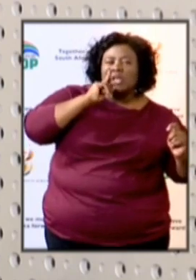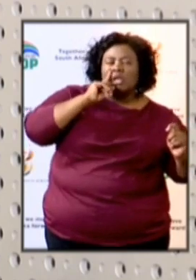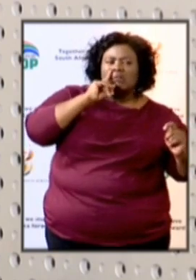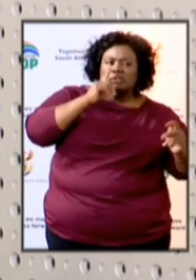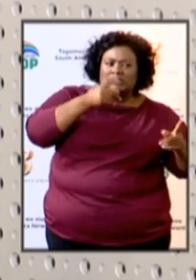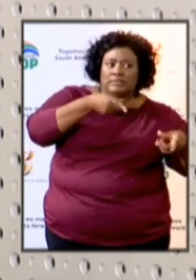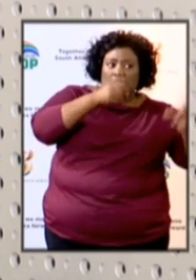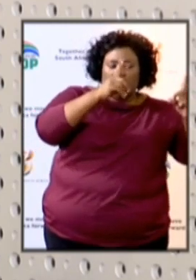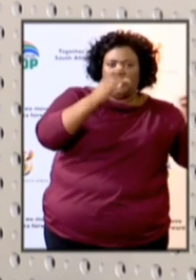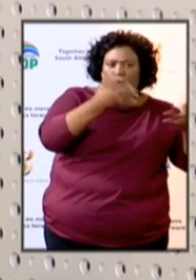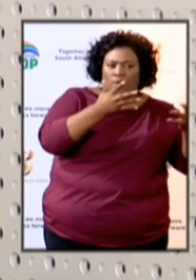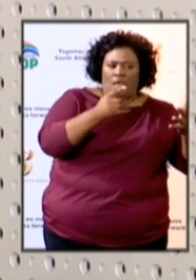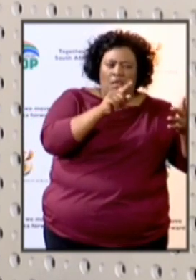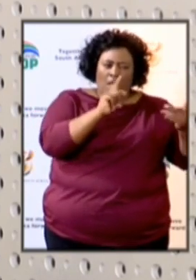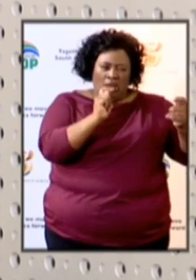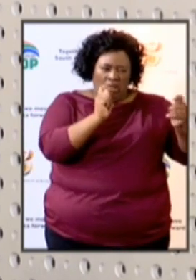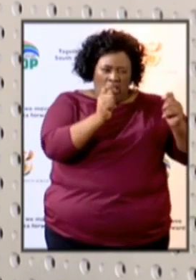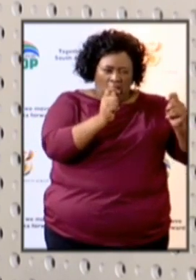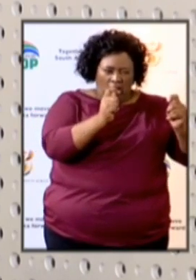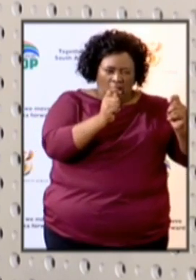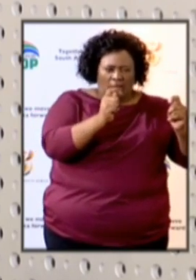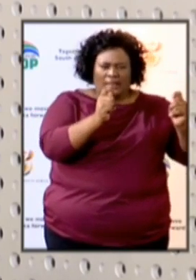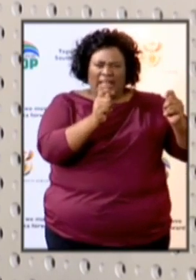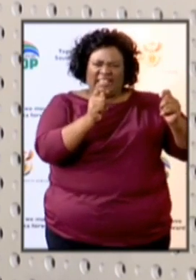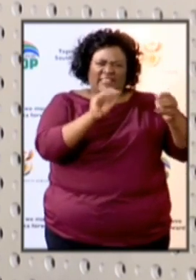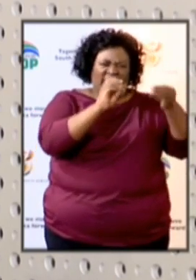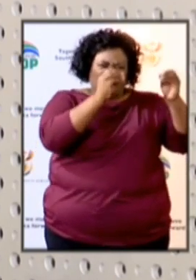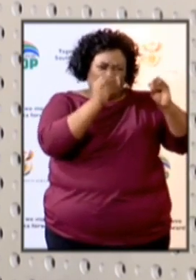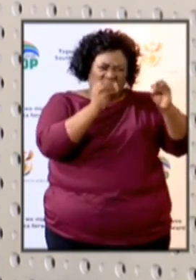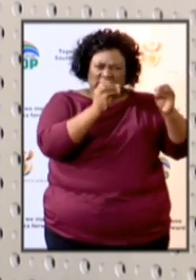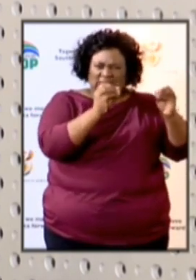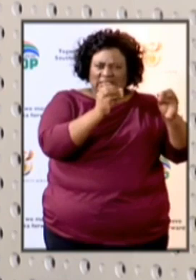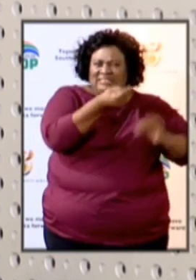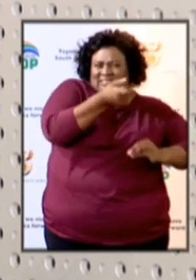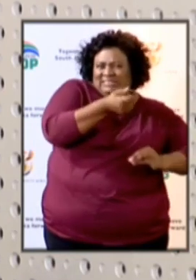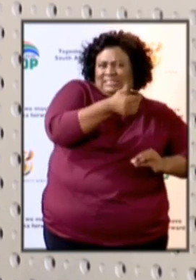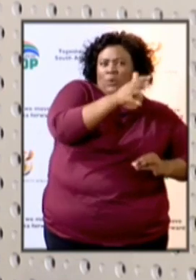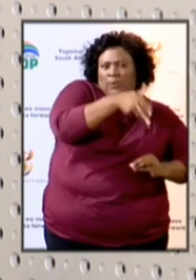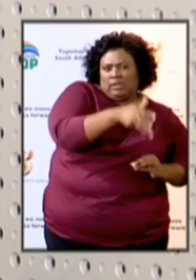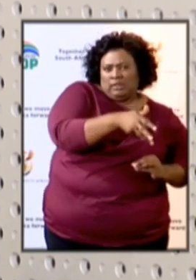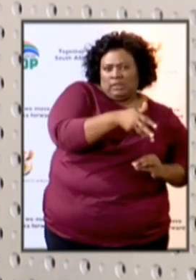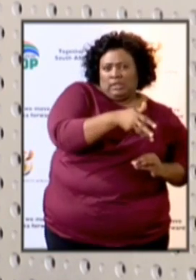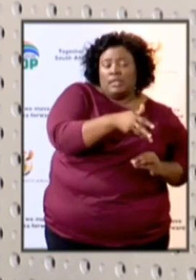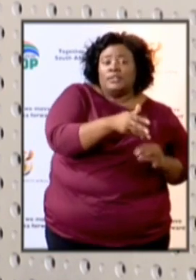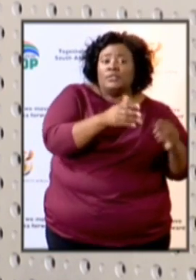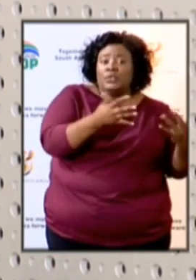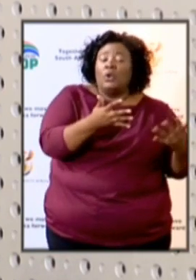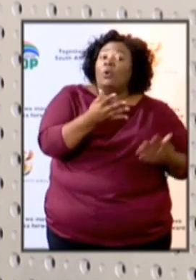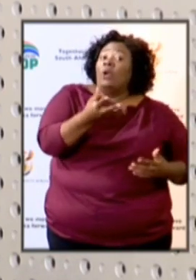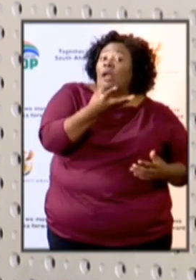bungakuphi, si-adjust-e kancane, silungise kancane. So kuzoba